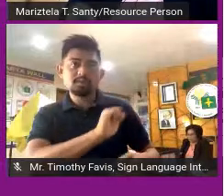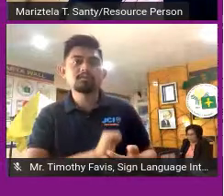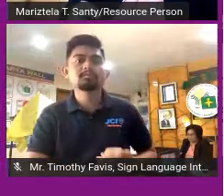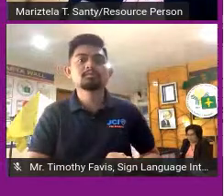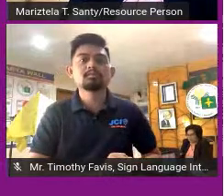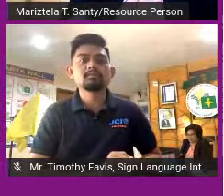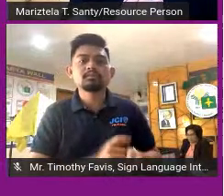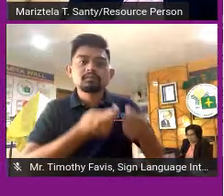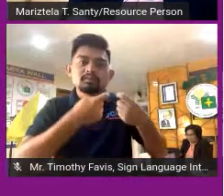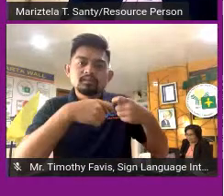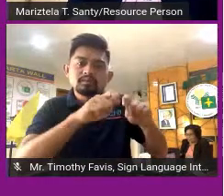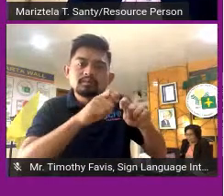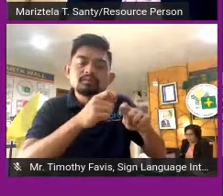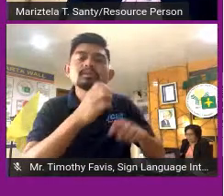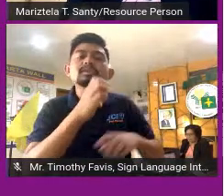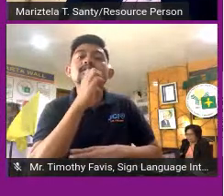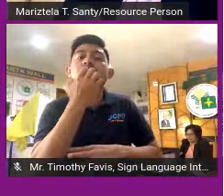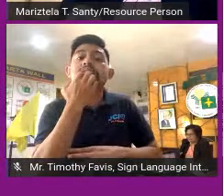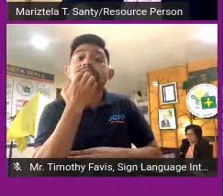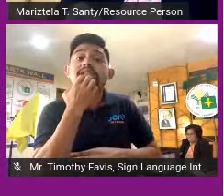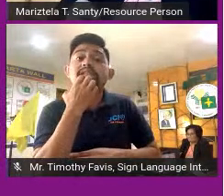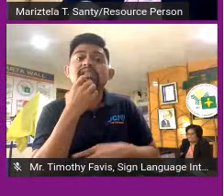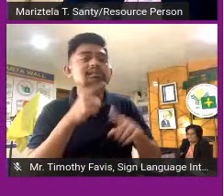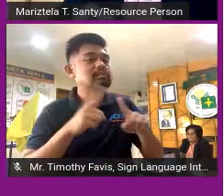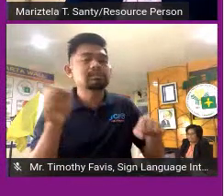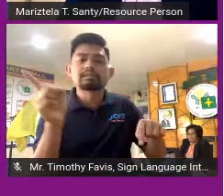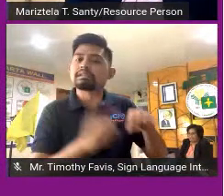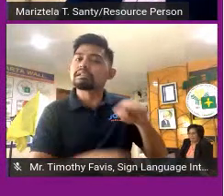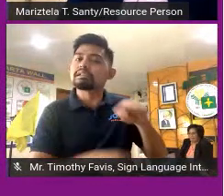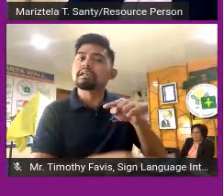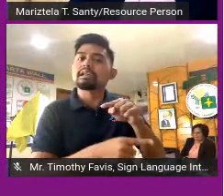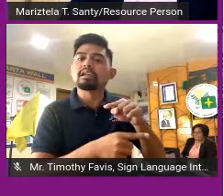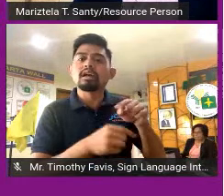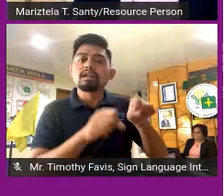them even try to chew it, but they can't break free.